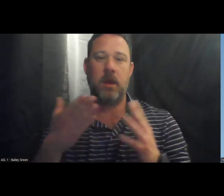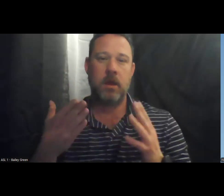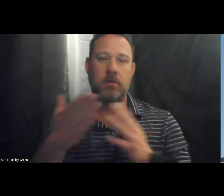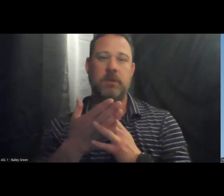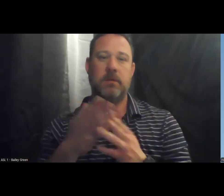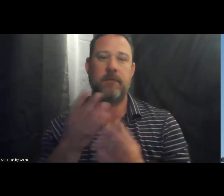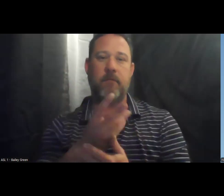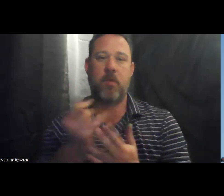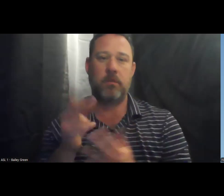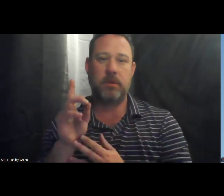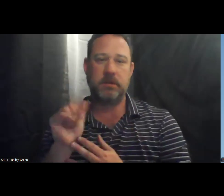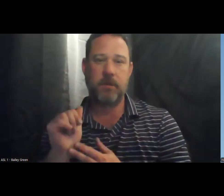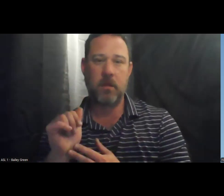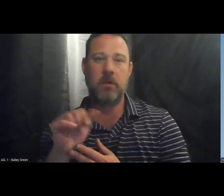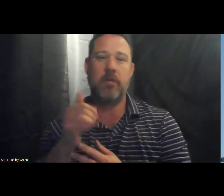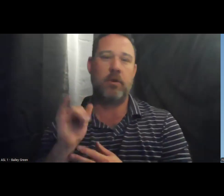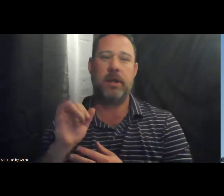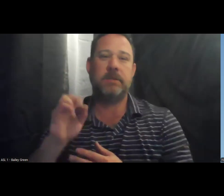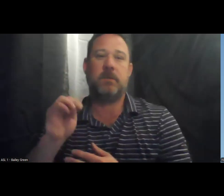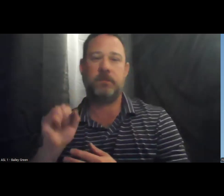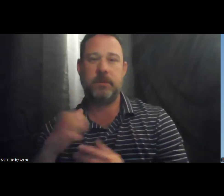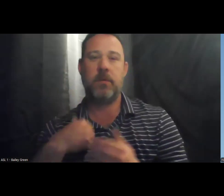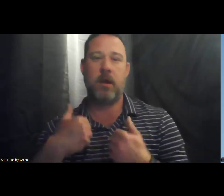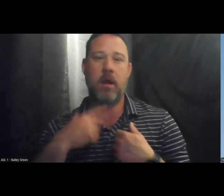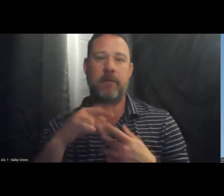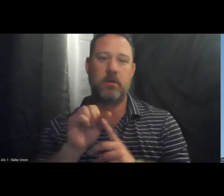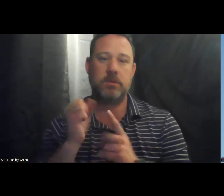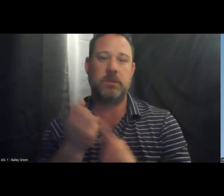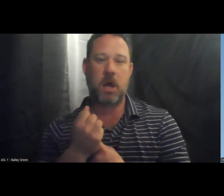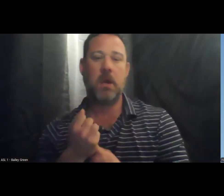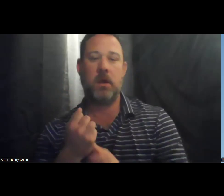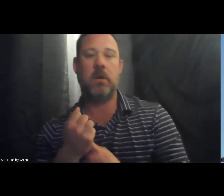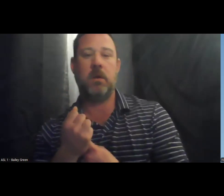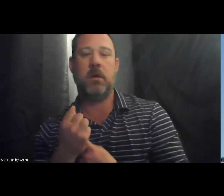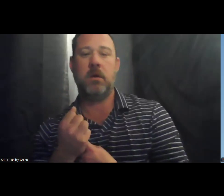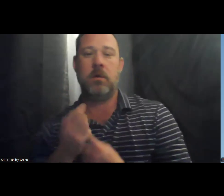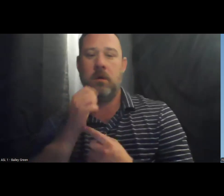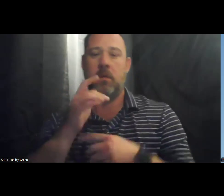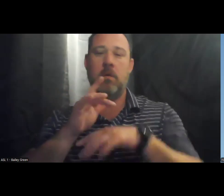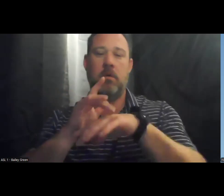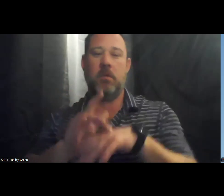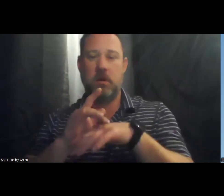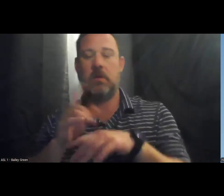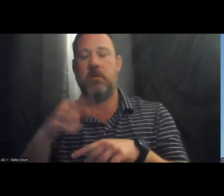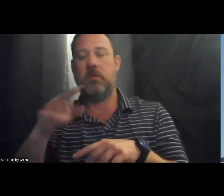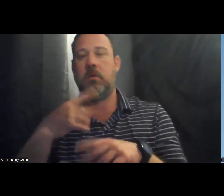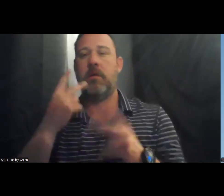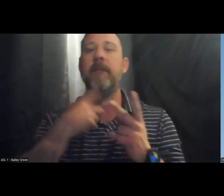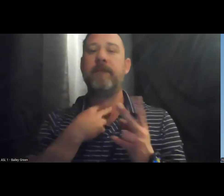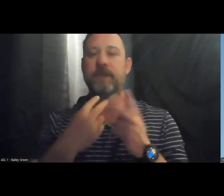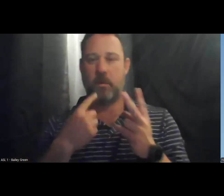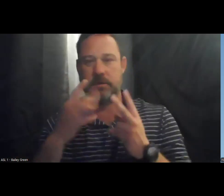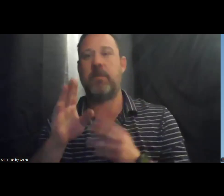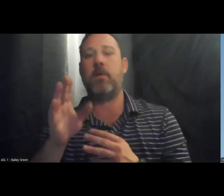multiple disabilities and other isms that we have in our society. We are going to rely on you to be our voice when you are in those